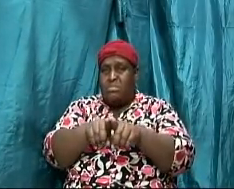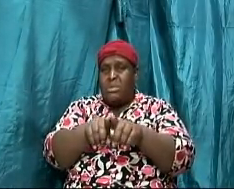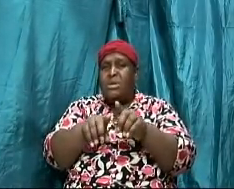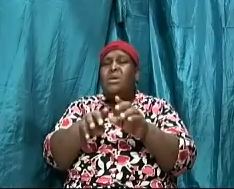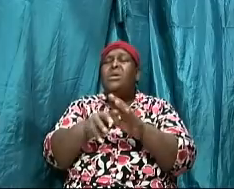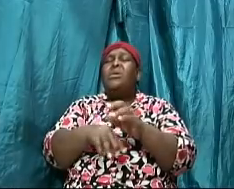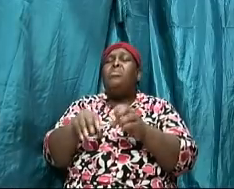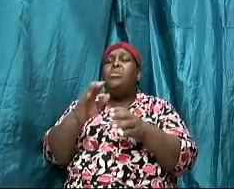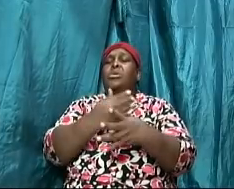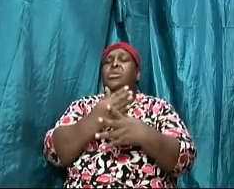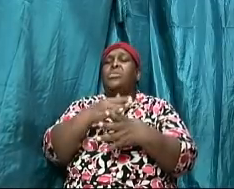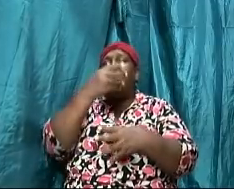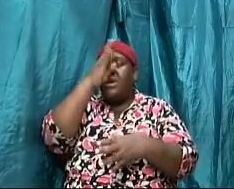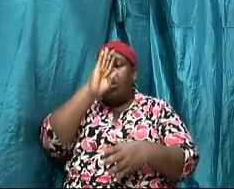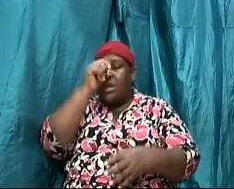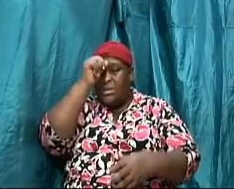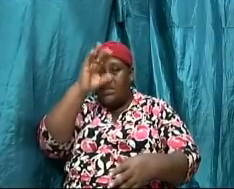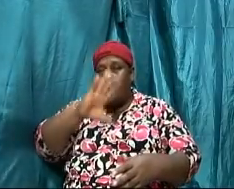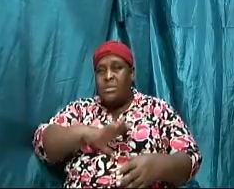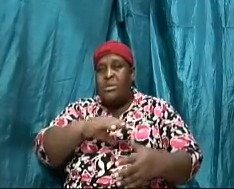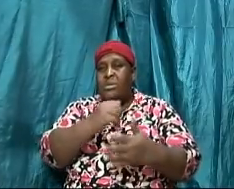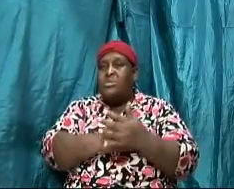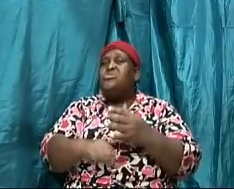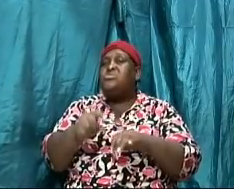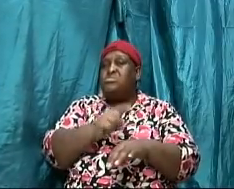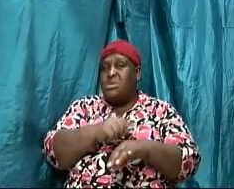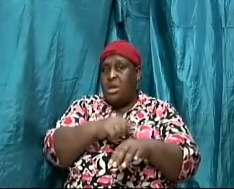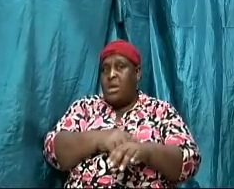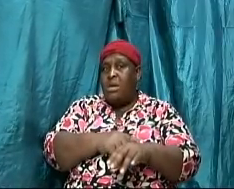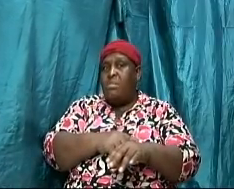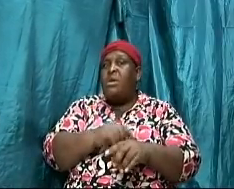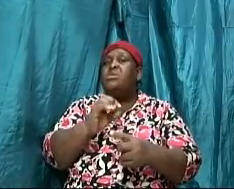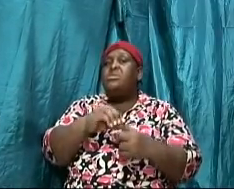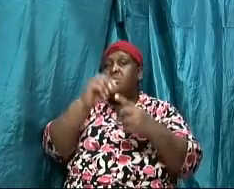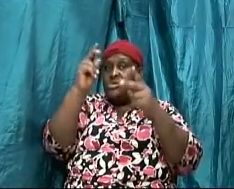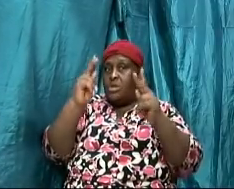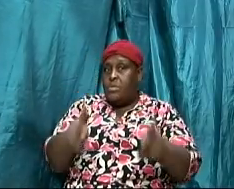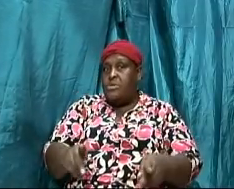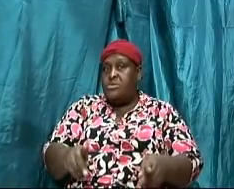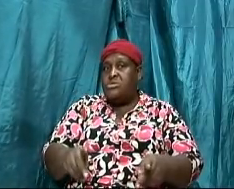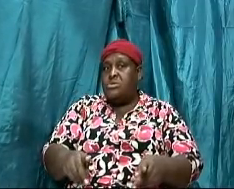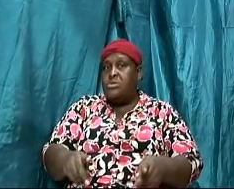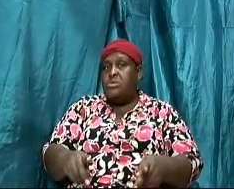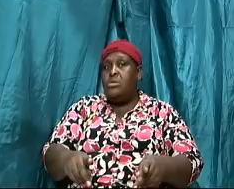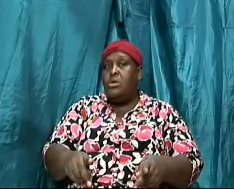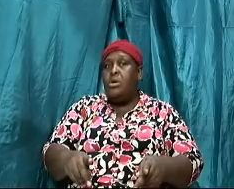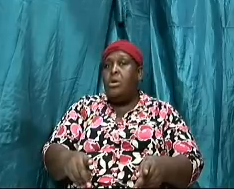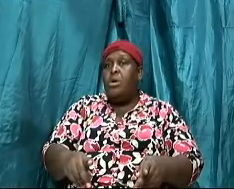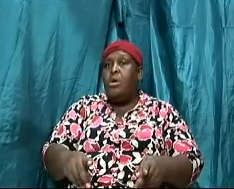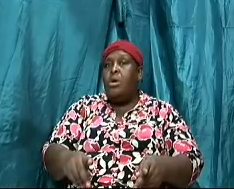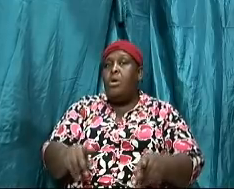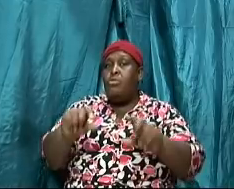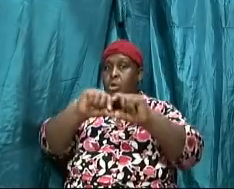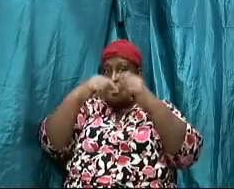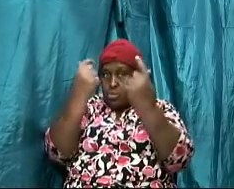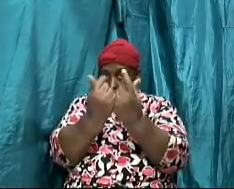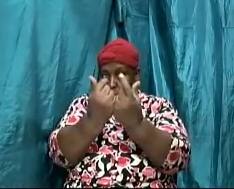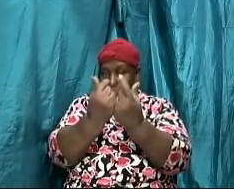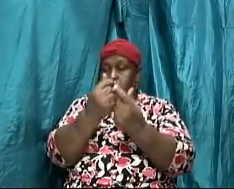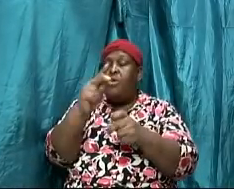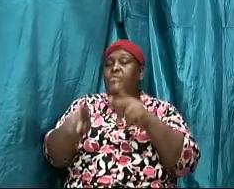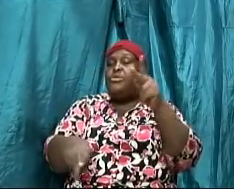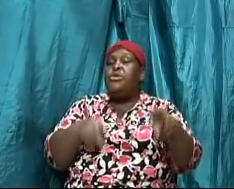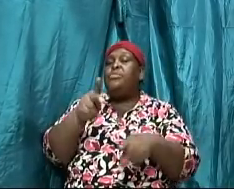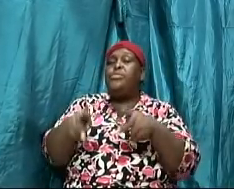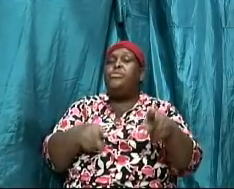it can be towards a particular individual. Sometimes it can be towards a particular group of people. But